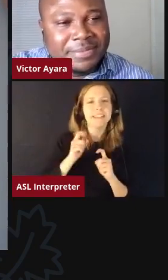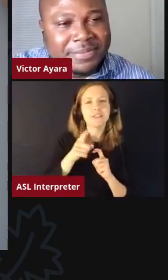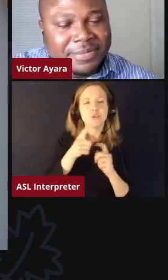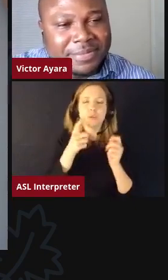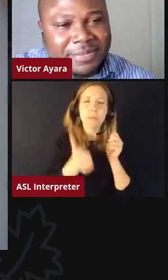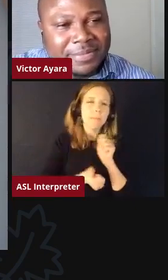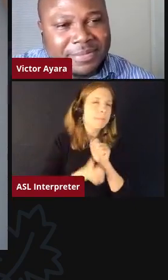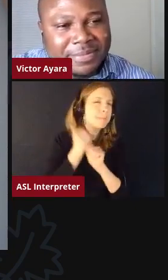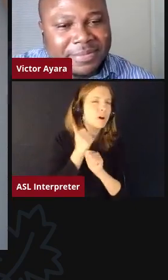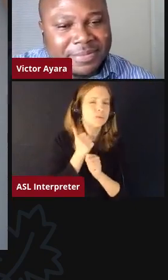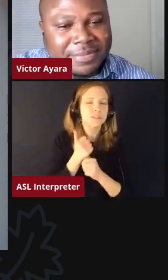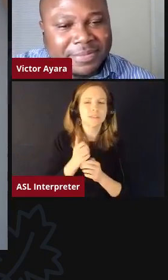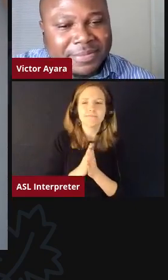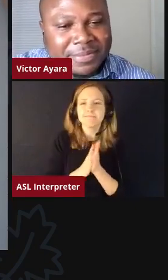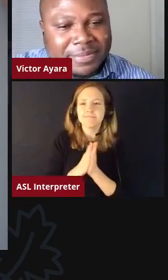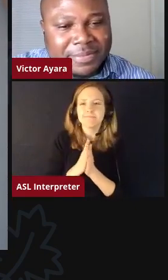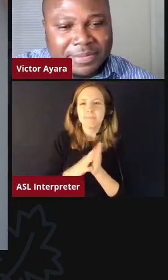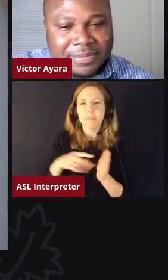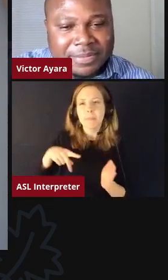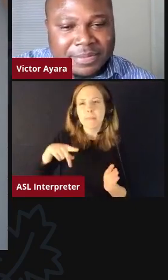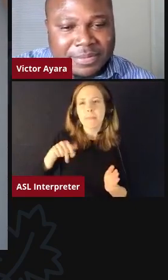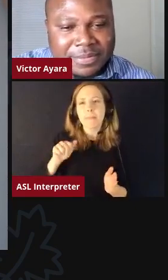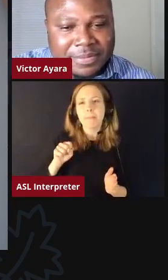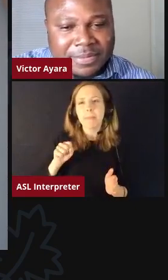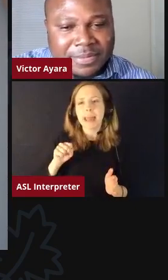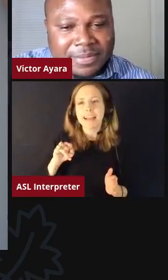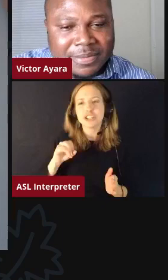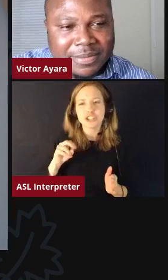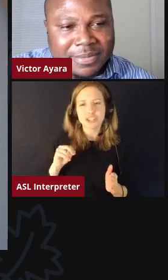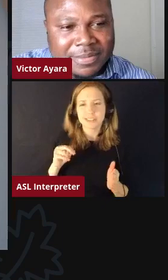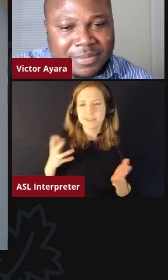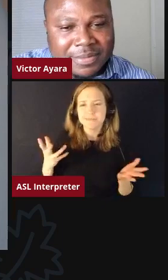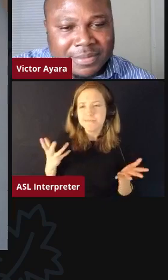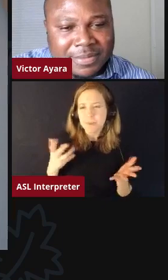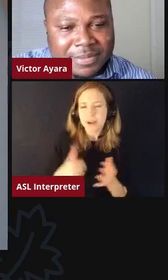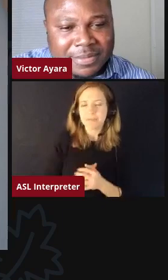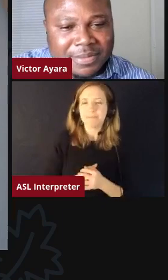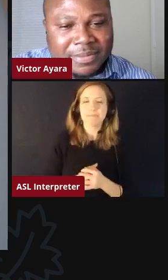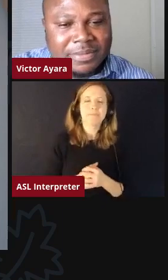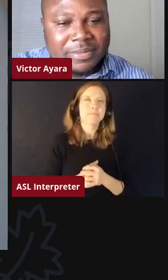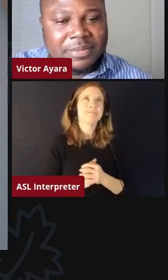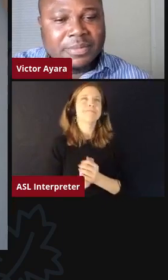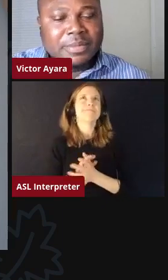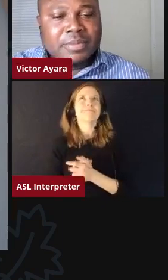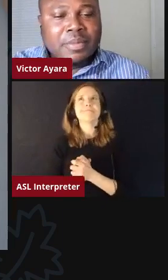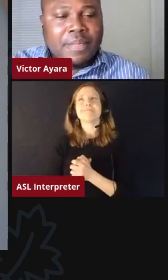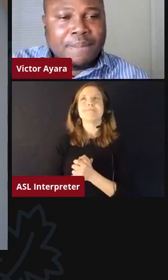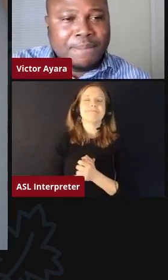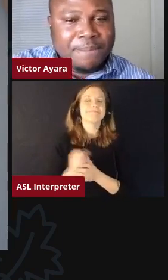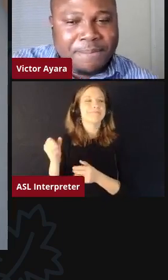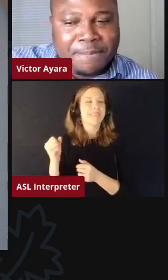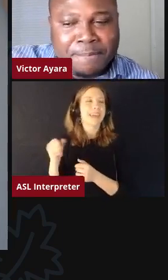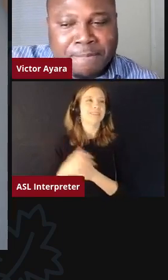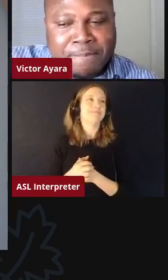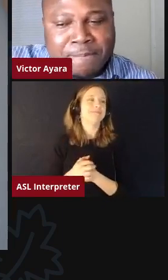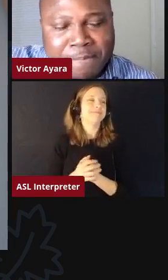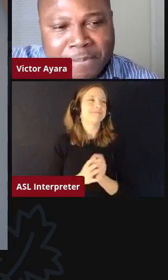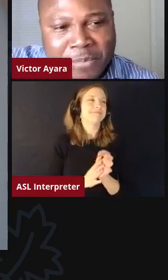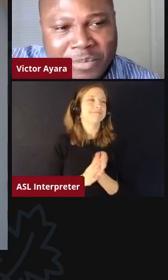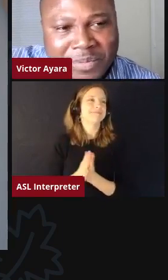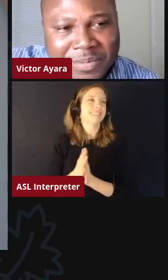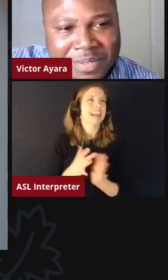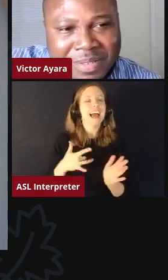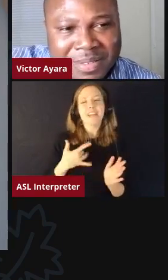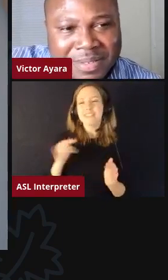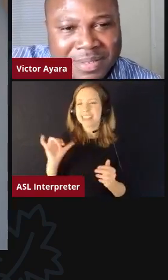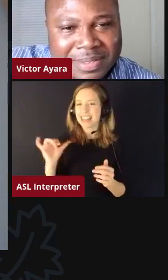I kind of think about this as, you know, I feel like I'm kind of starting my career, but